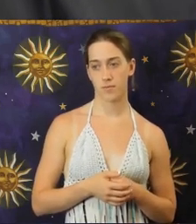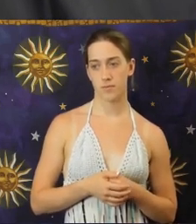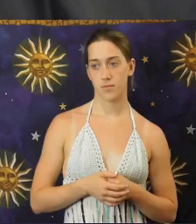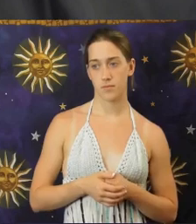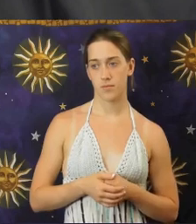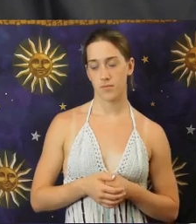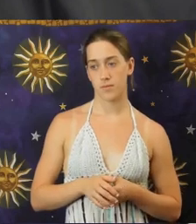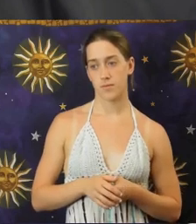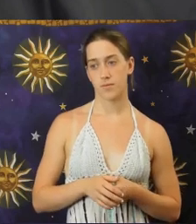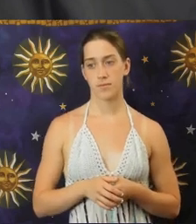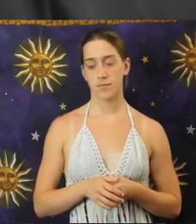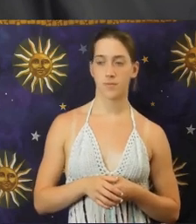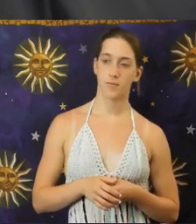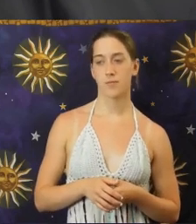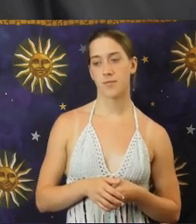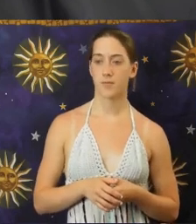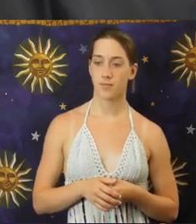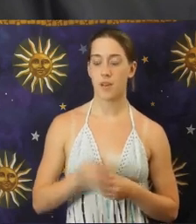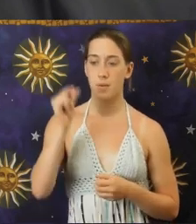Alright.